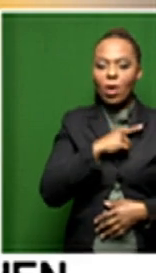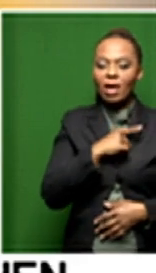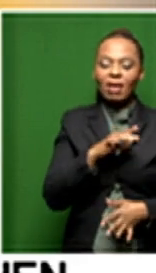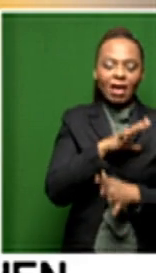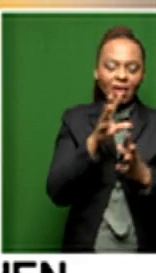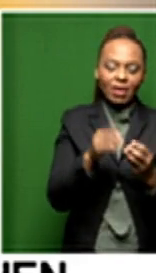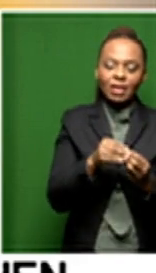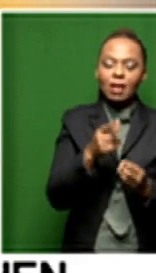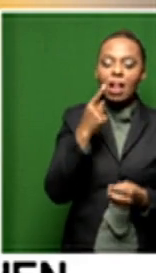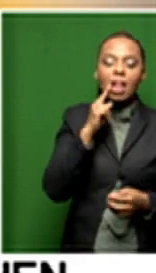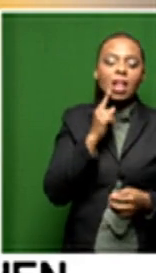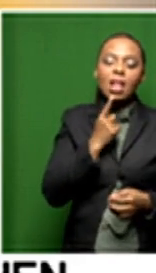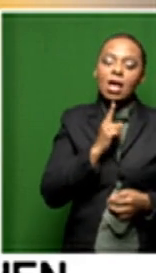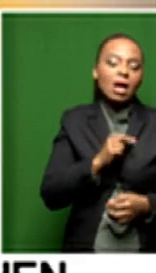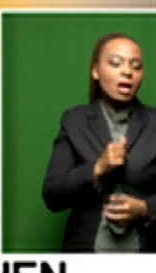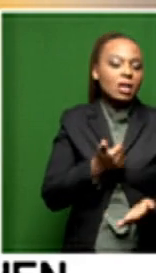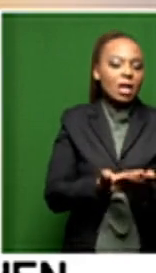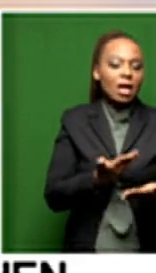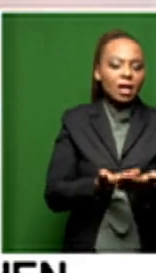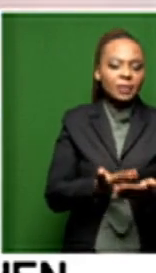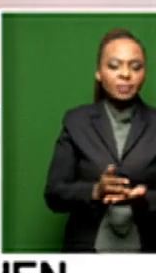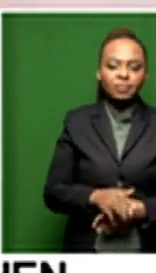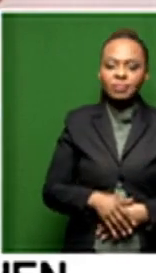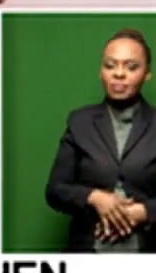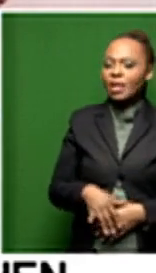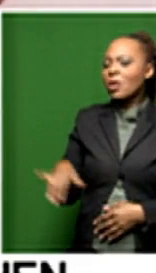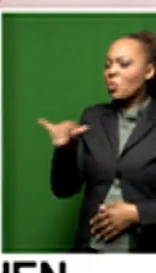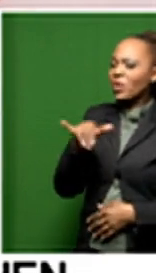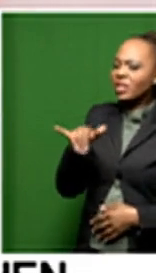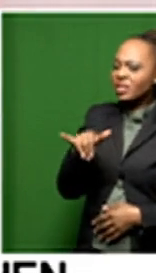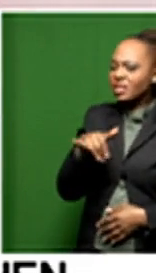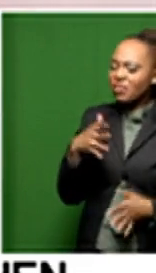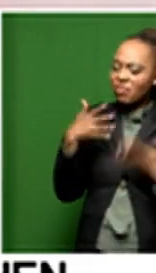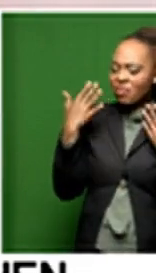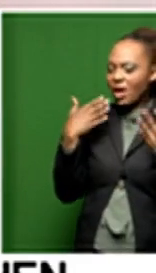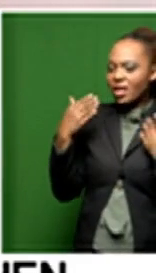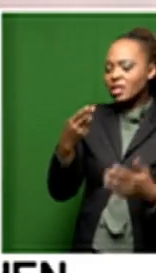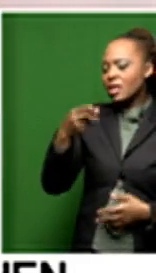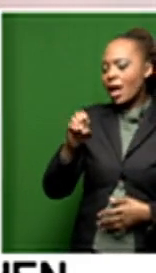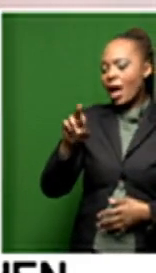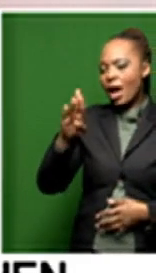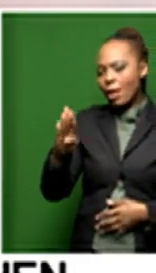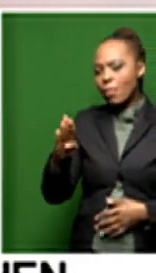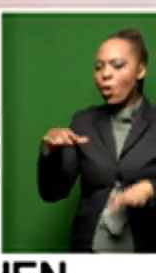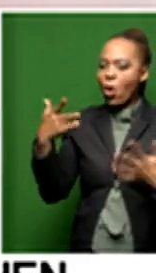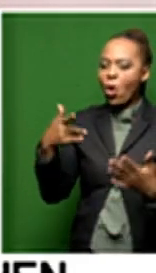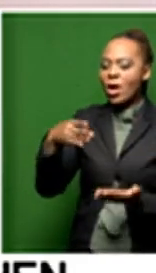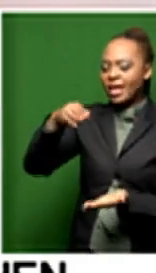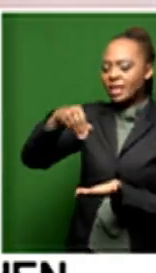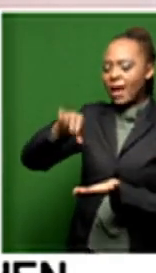fresh. Okay, and which is that fresh herb or maybe spice in your cabinet that you can't do without?